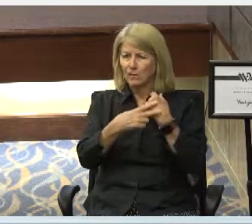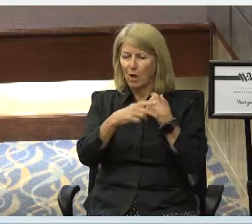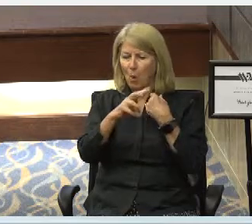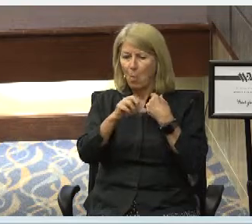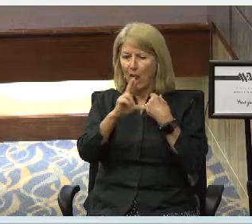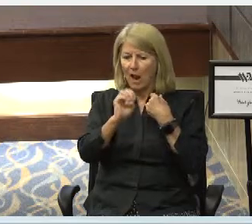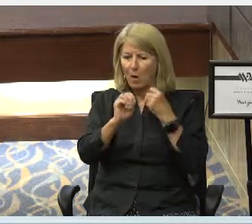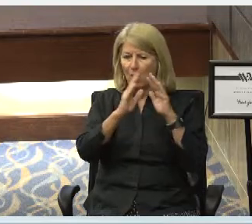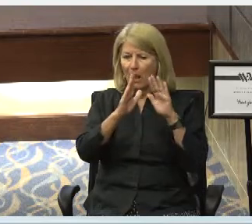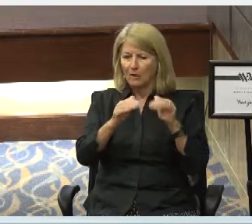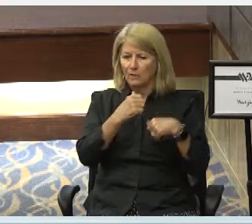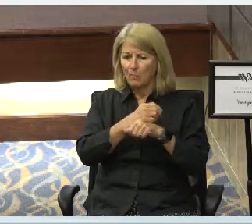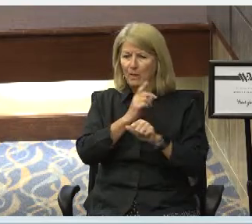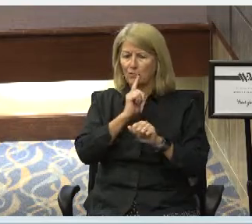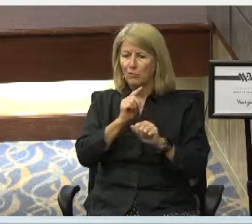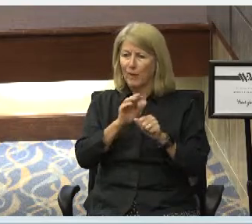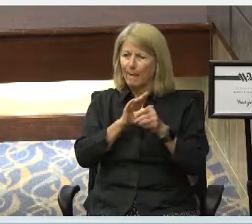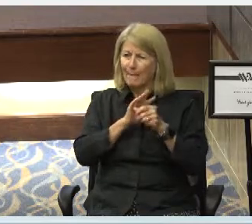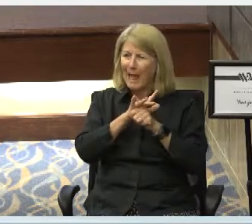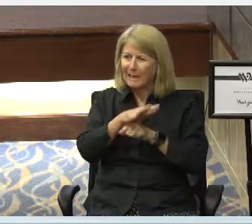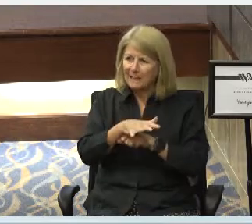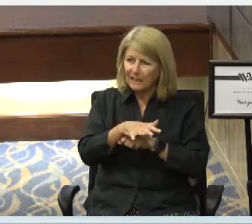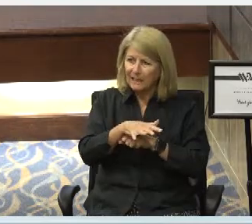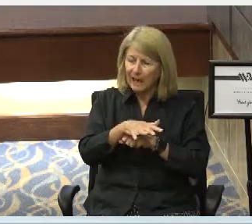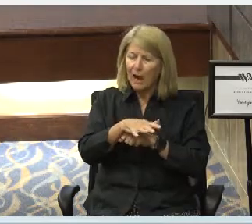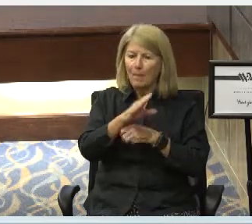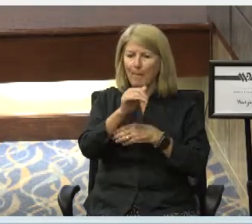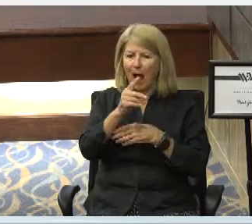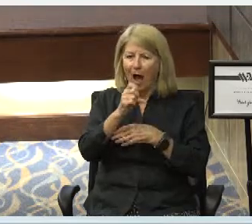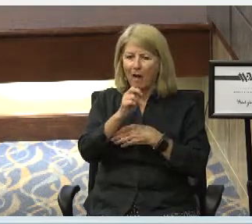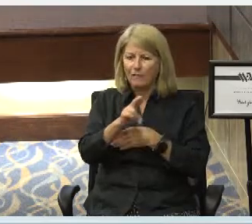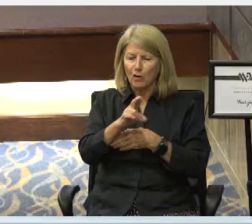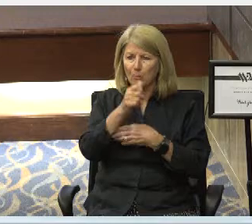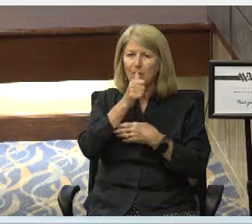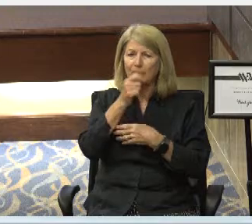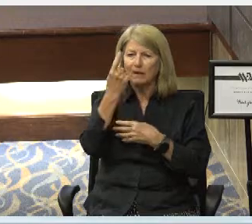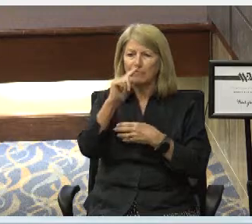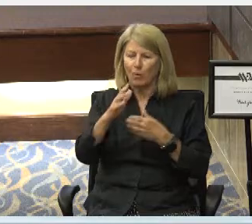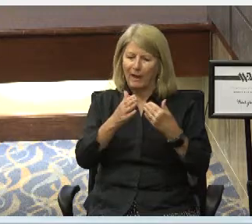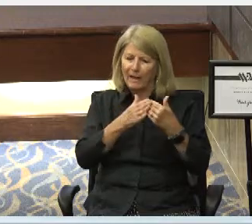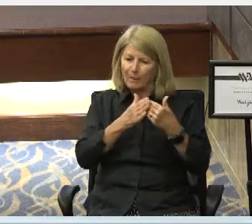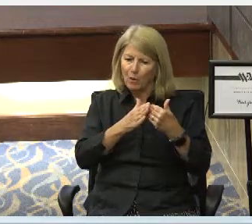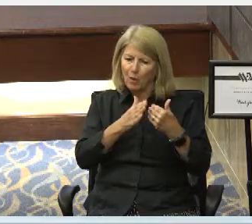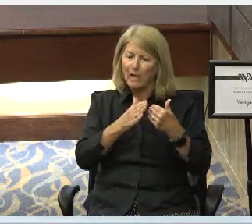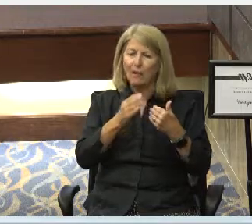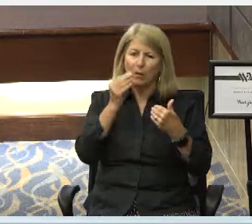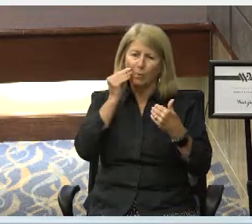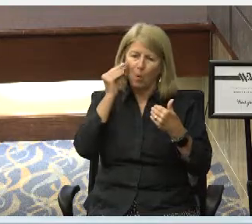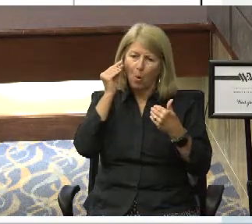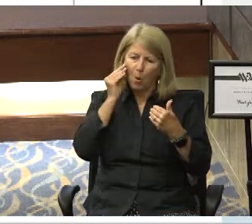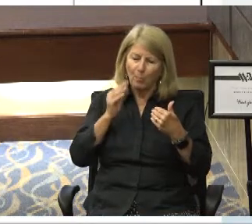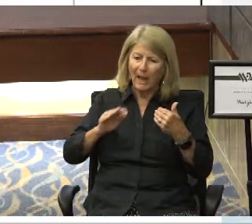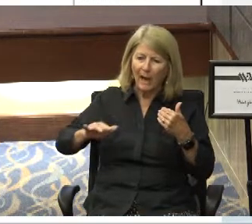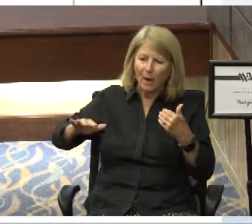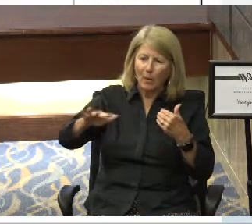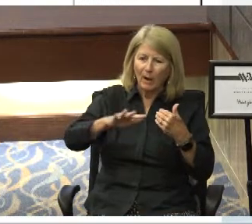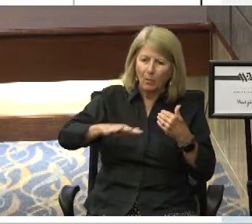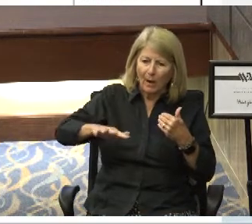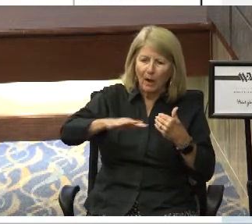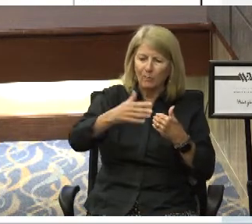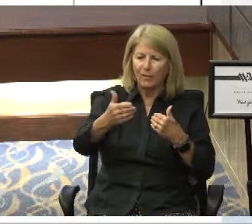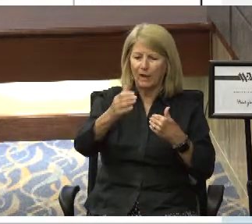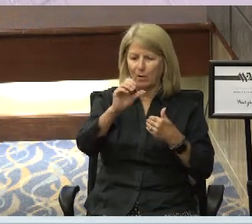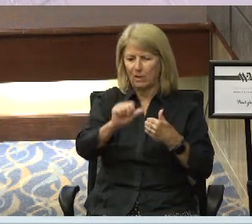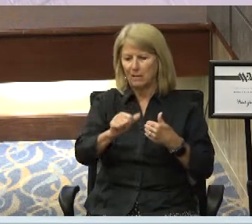of buffer and privacy for the neighborhood and the residential area that's around there. Yes,